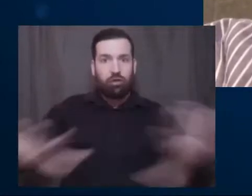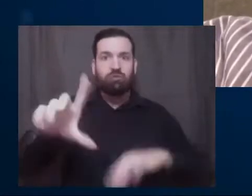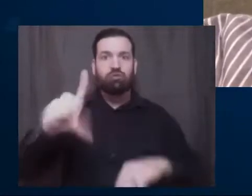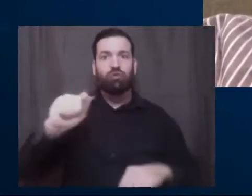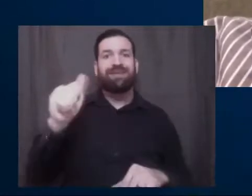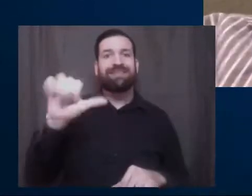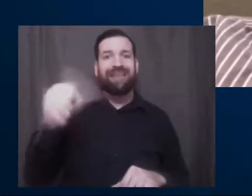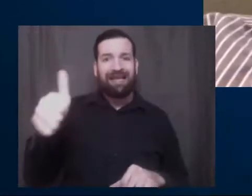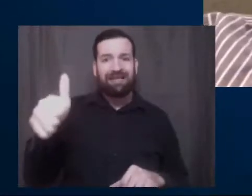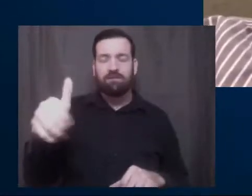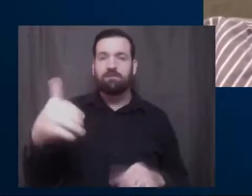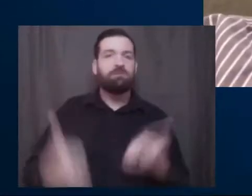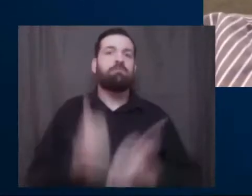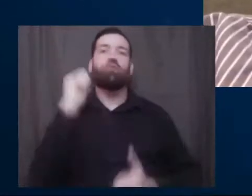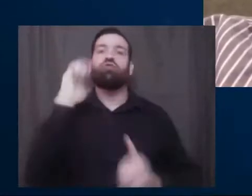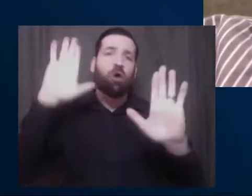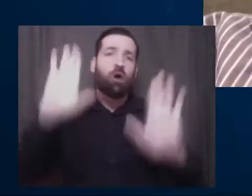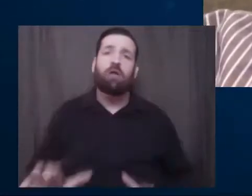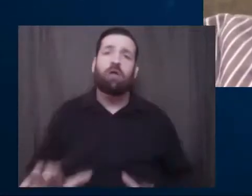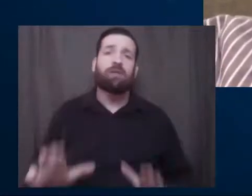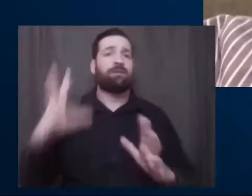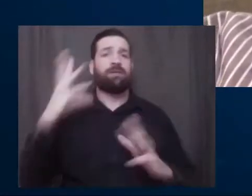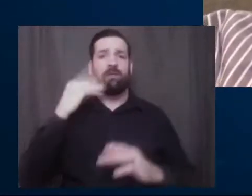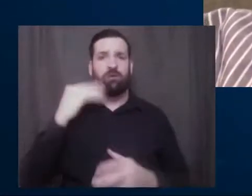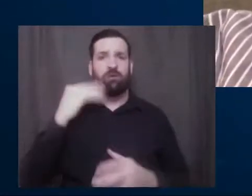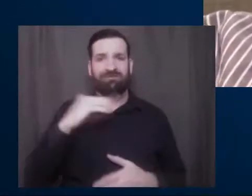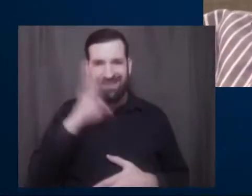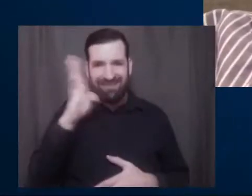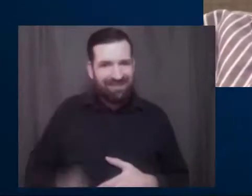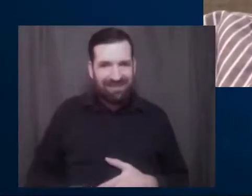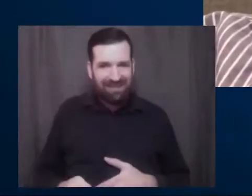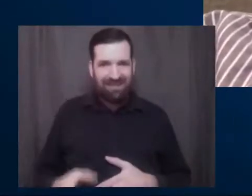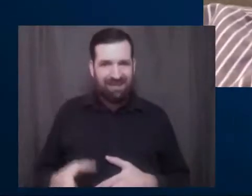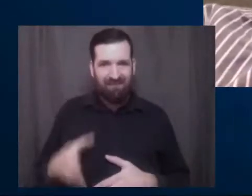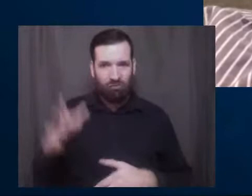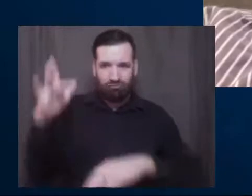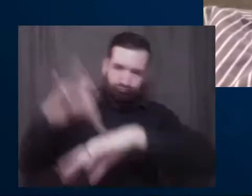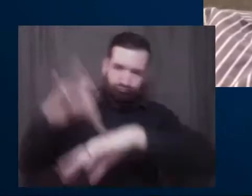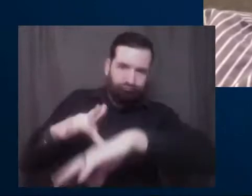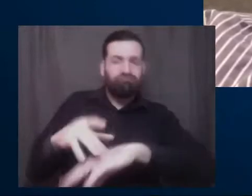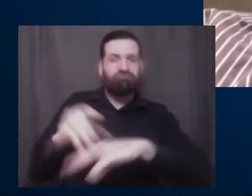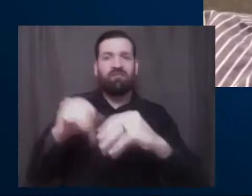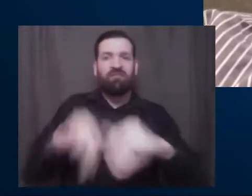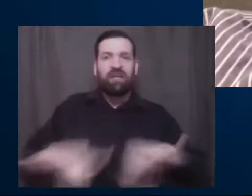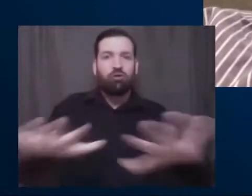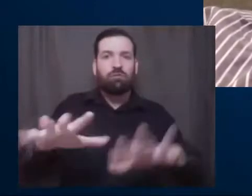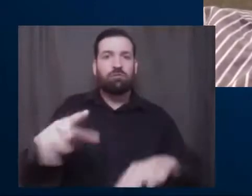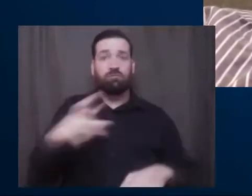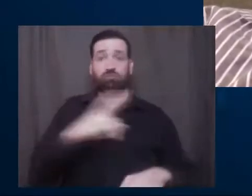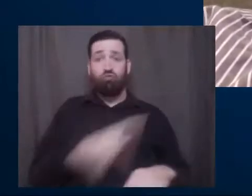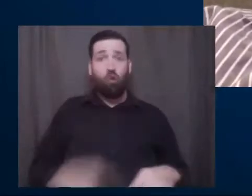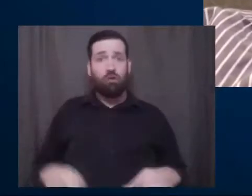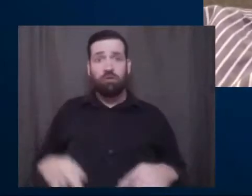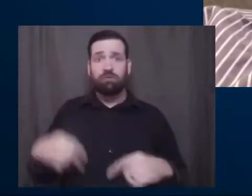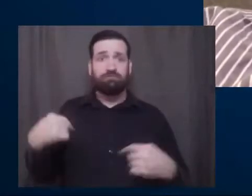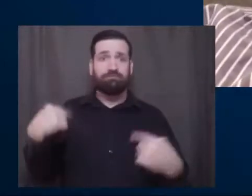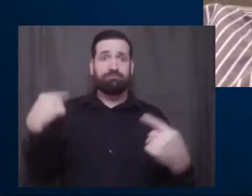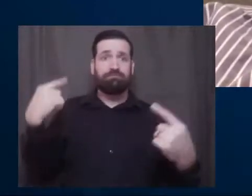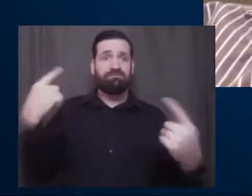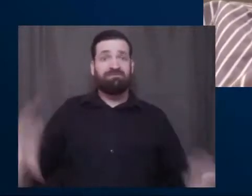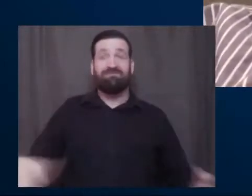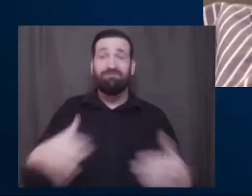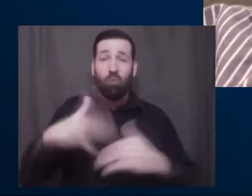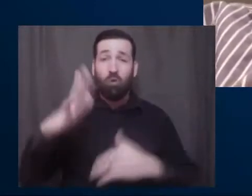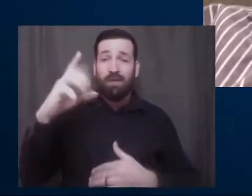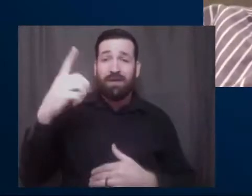awesome experience because I had never been on the field of a ballpark. And for the Royals, over the years, raising more than $500,000 to